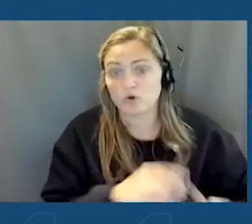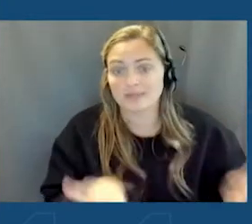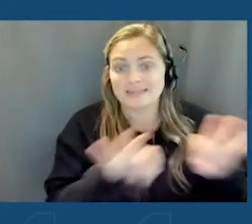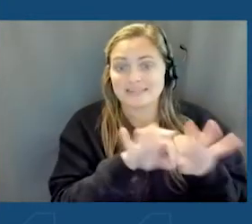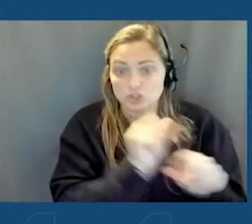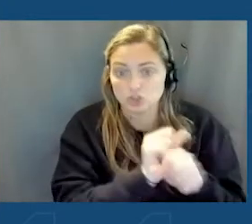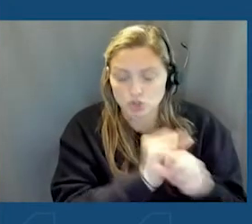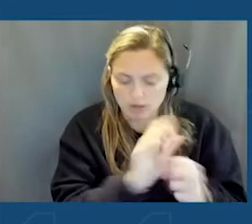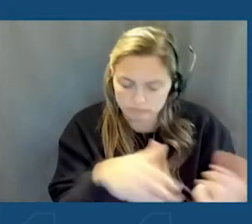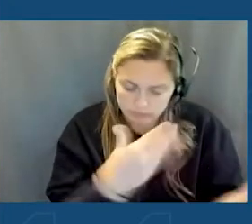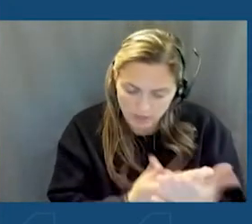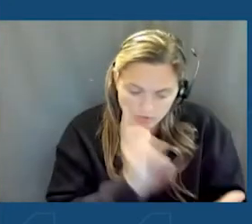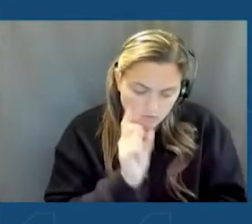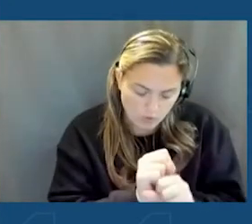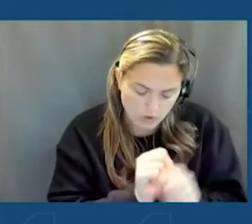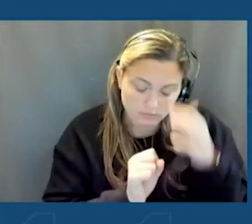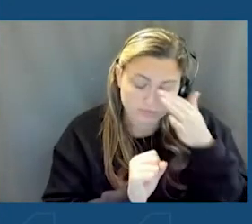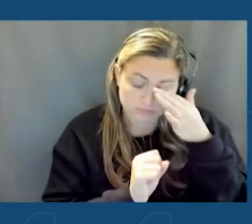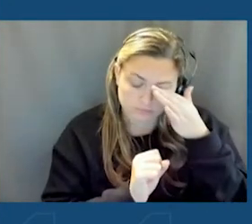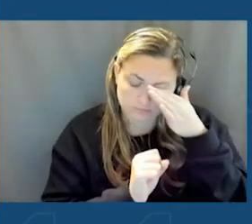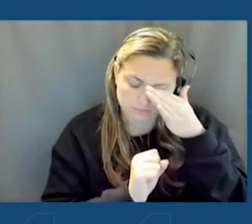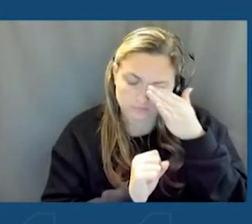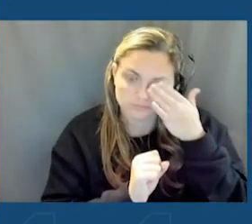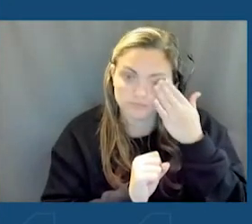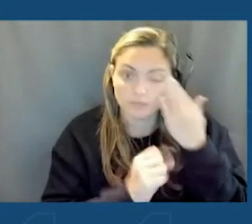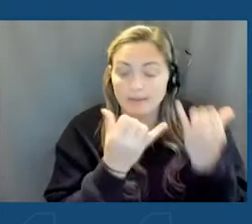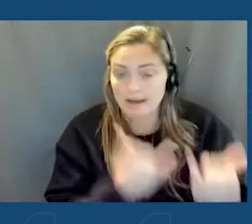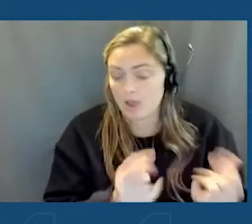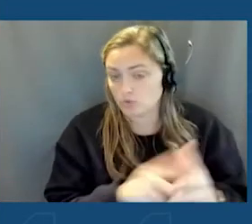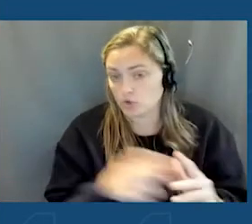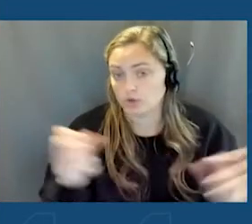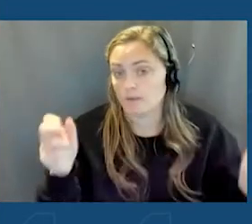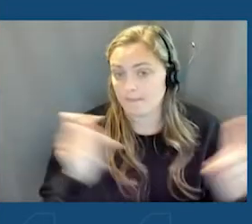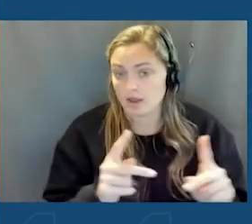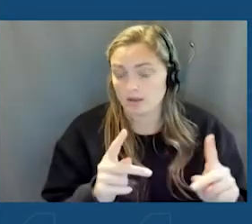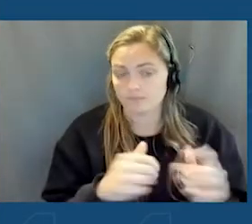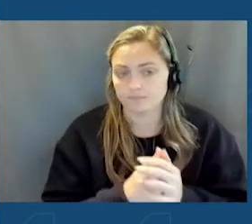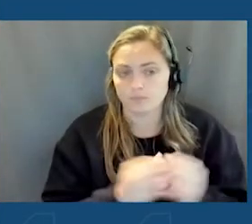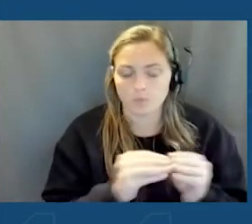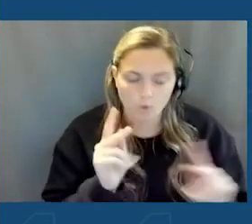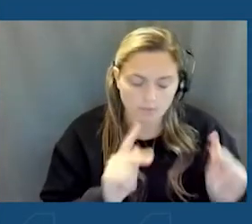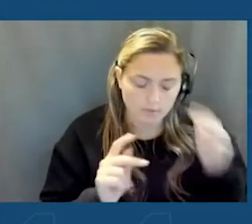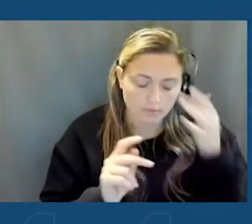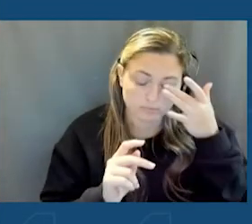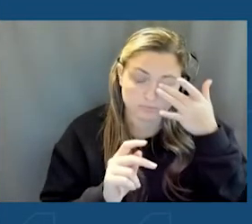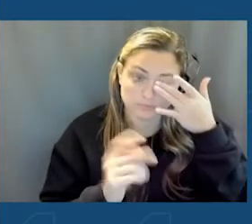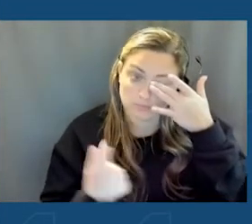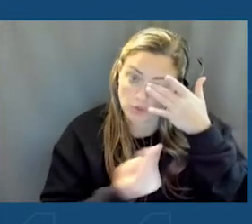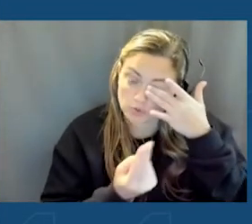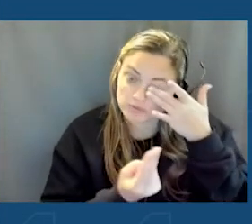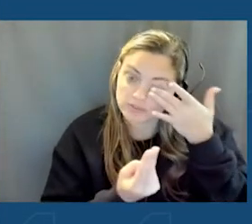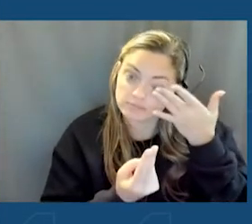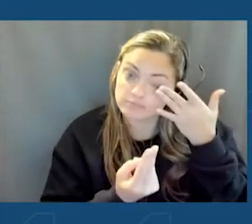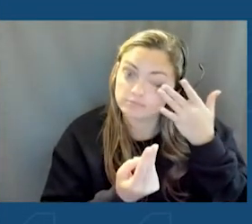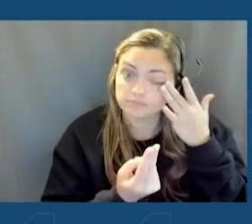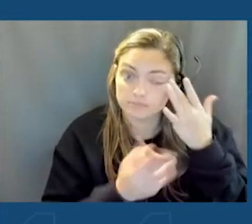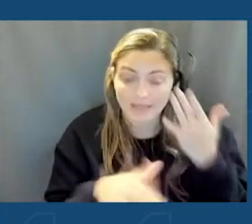there. But now they're starting to come back. More people using the subway. That's good news, right,